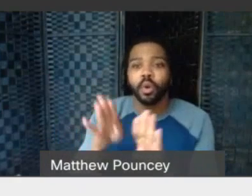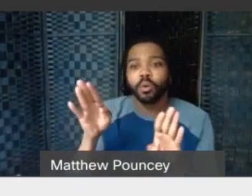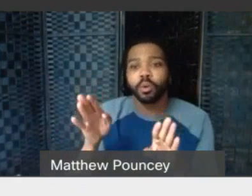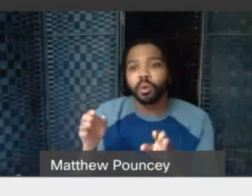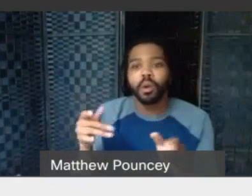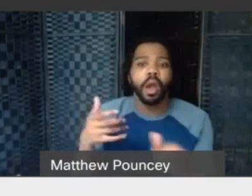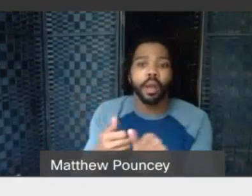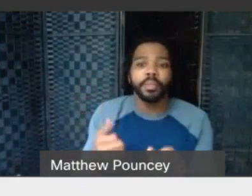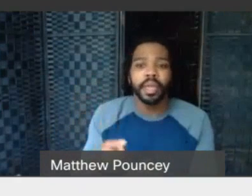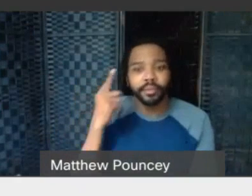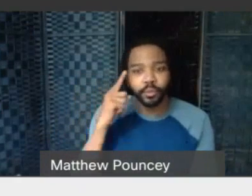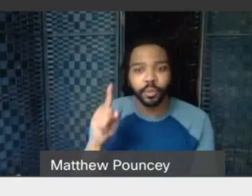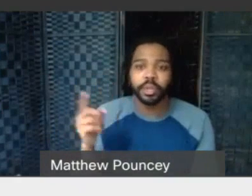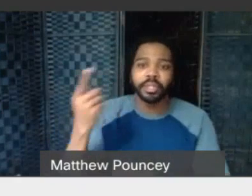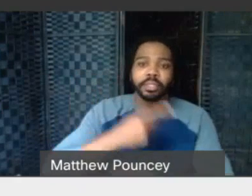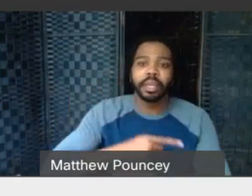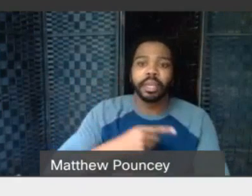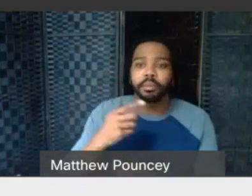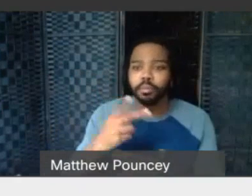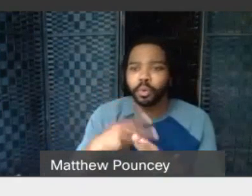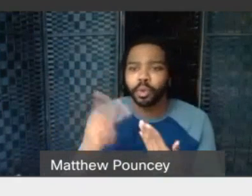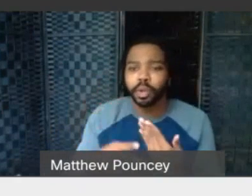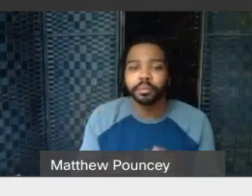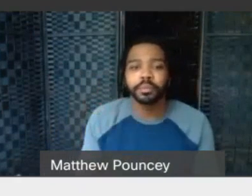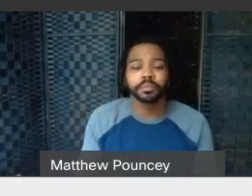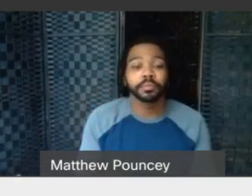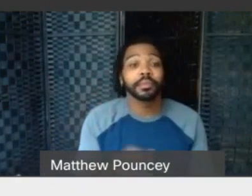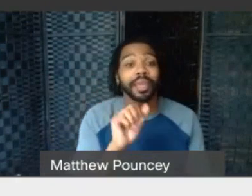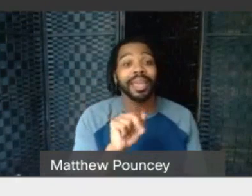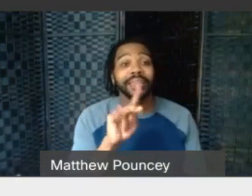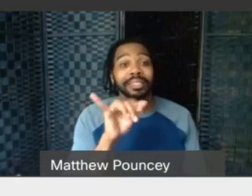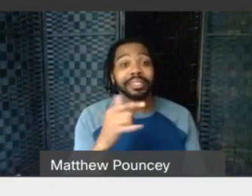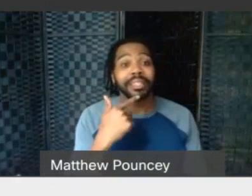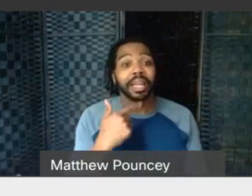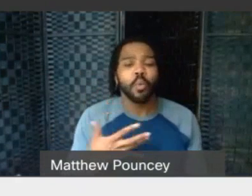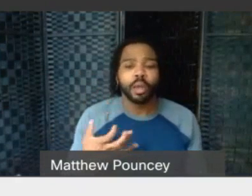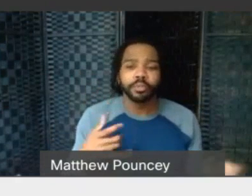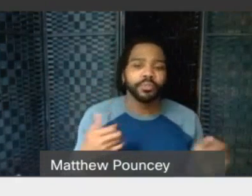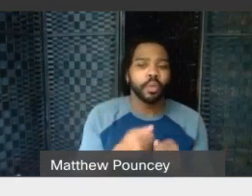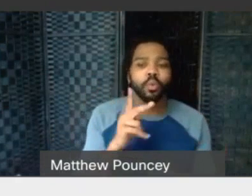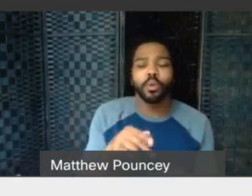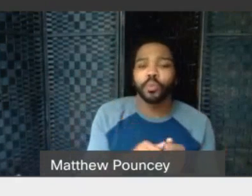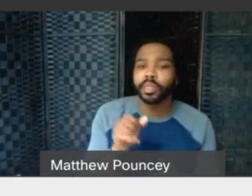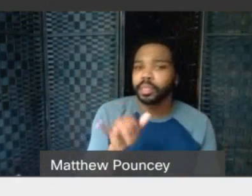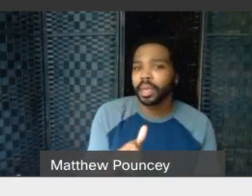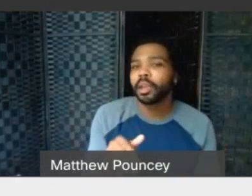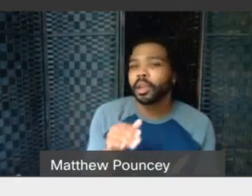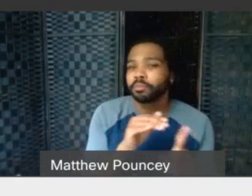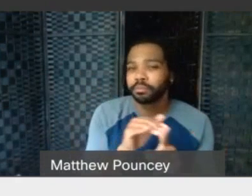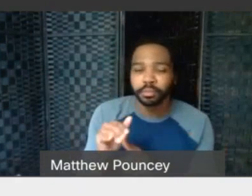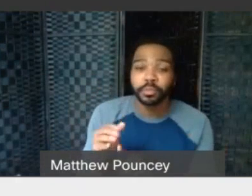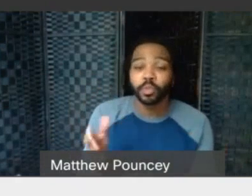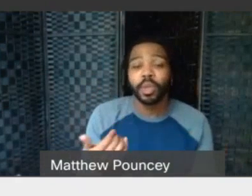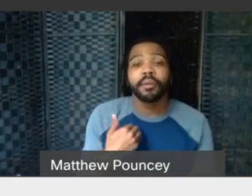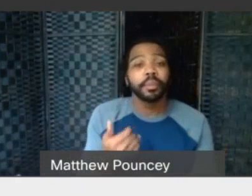programs. And just to follow up on that, as a reminder to people, there is the best